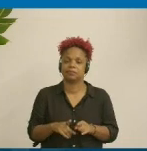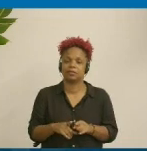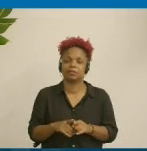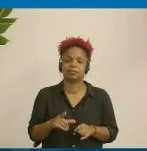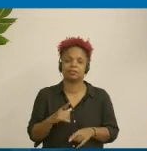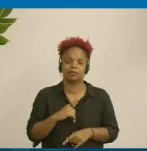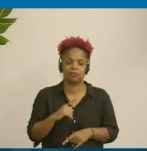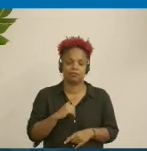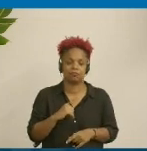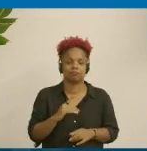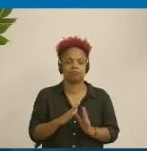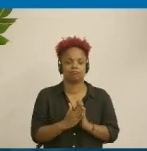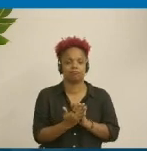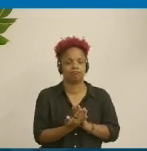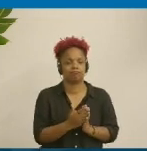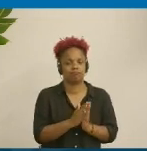also,